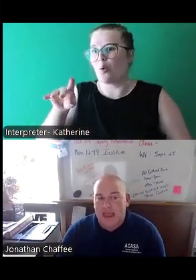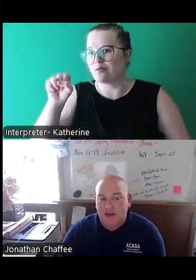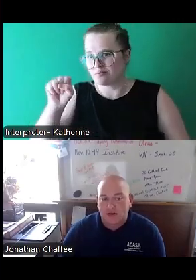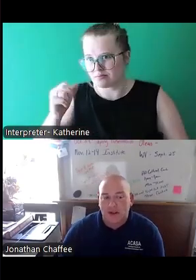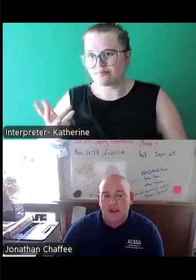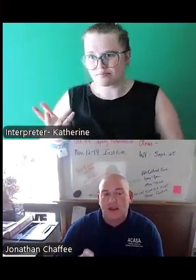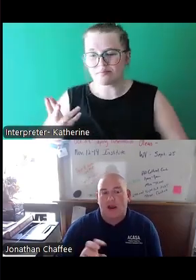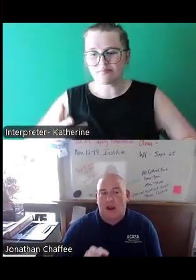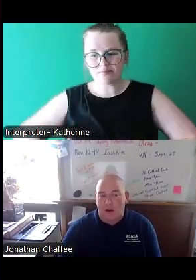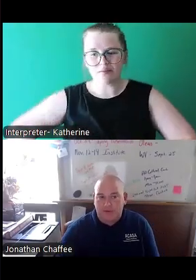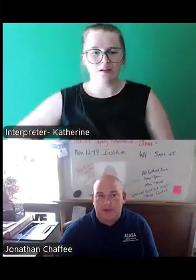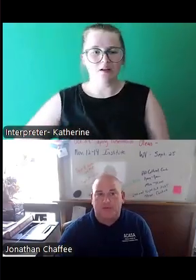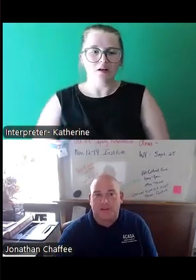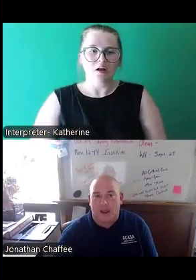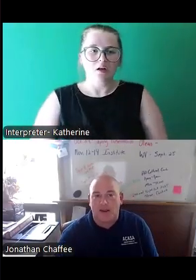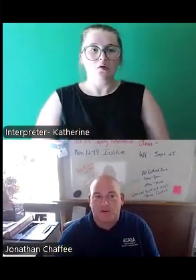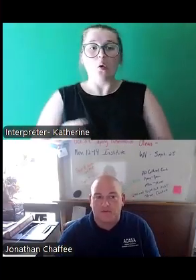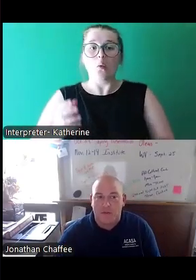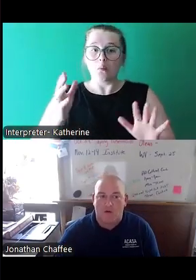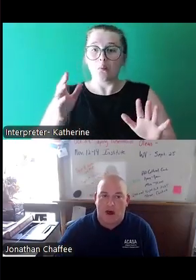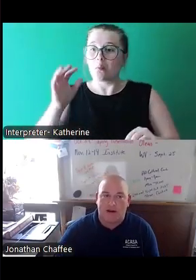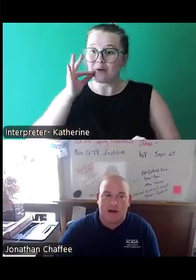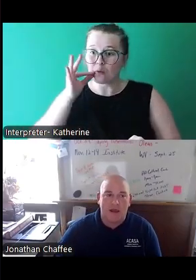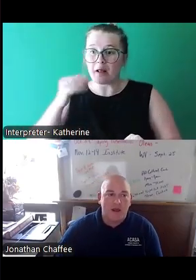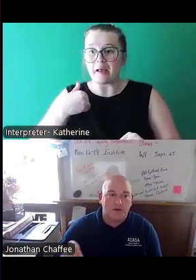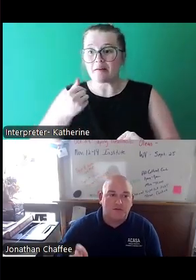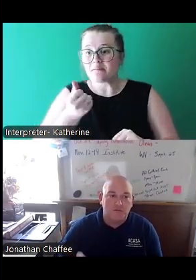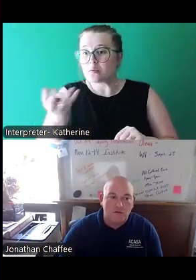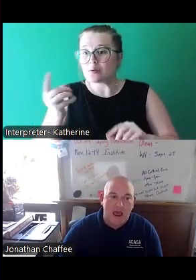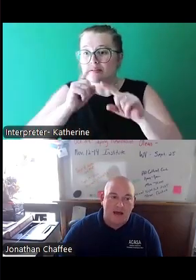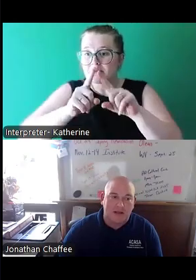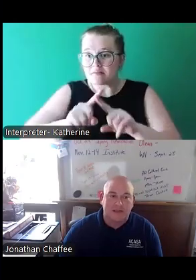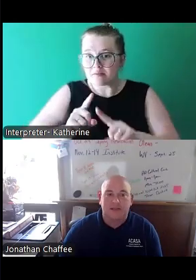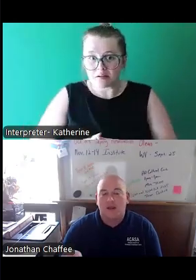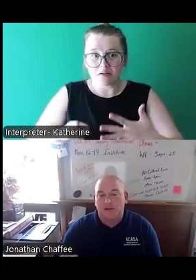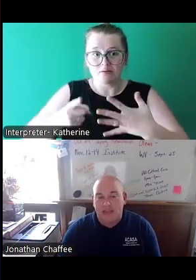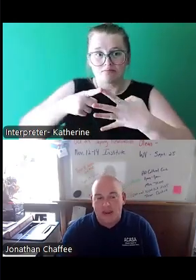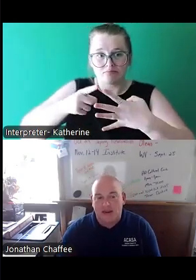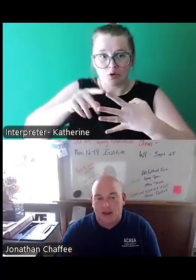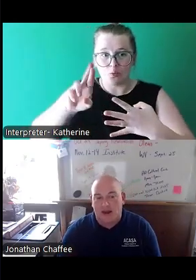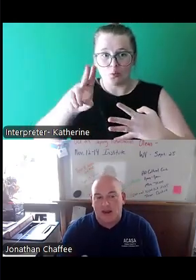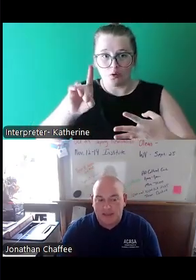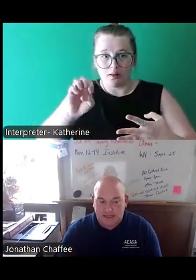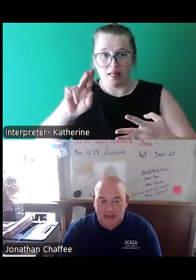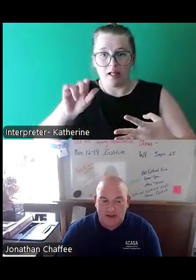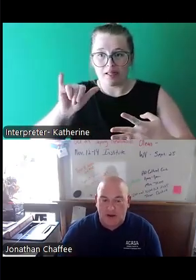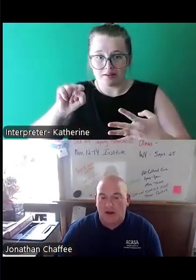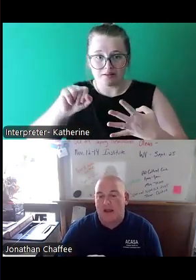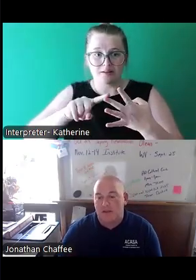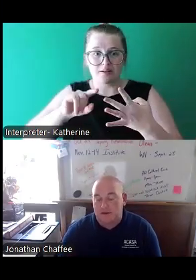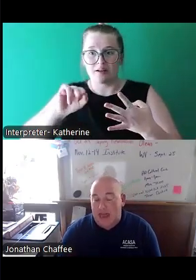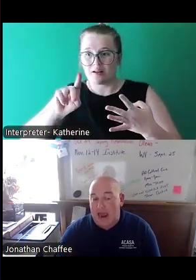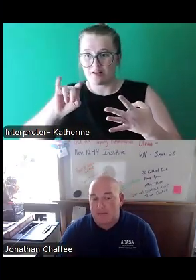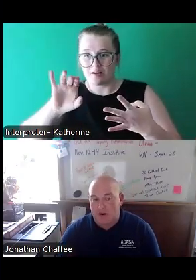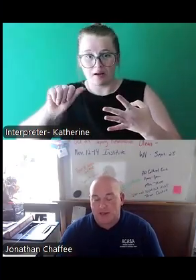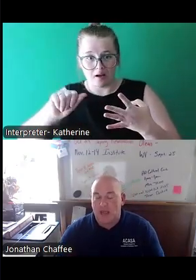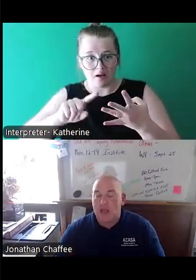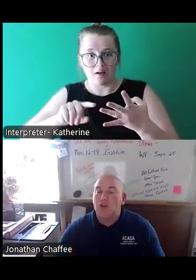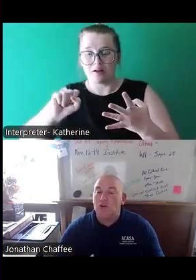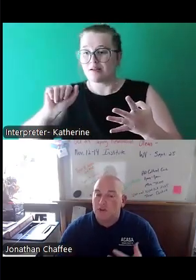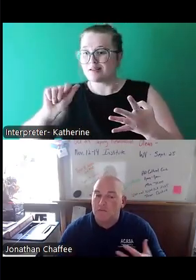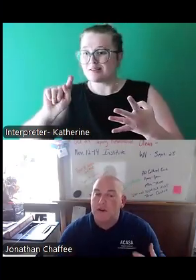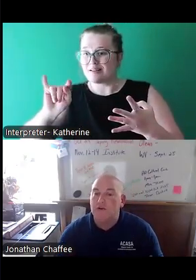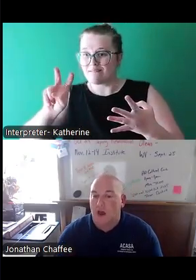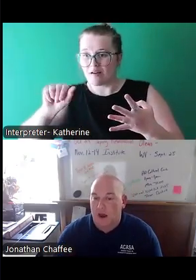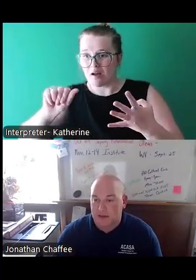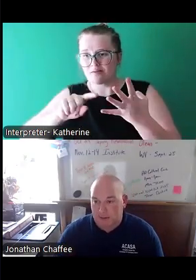there's actually a couple different types of marijuana. There's ruderalis, there's indica, sativa, and then there's hybrids.